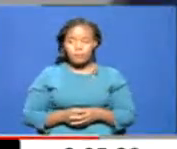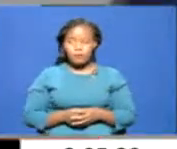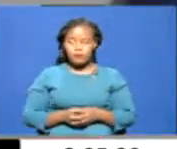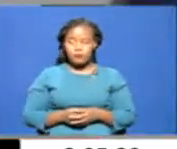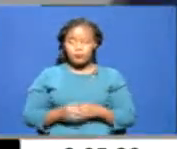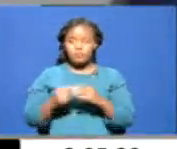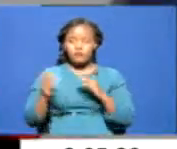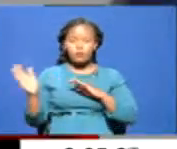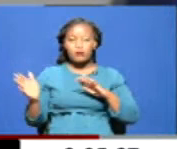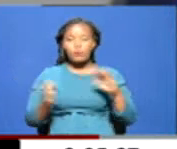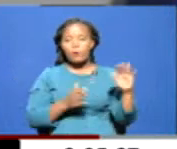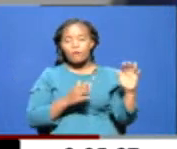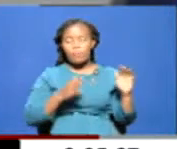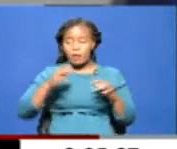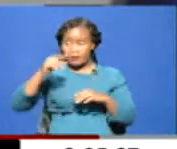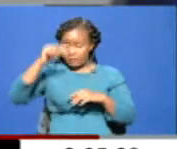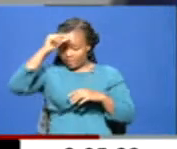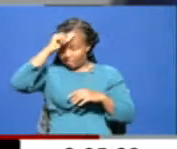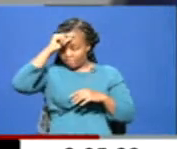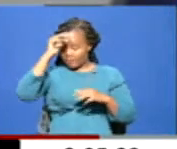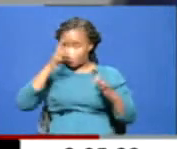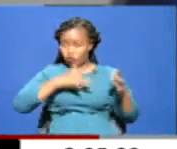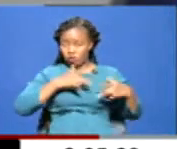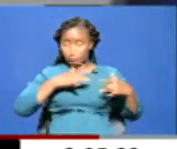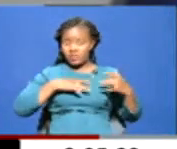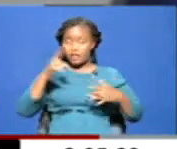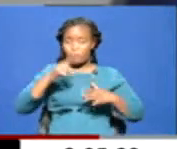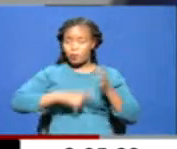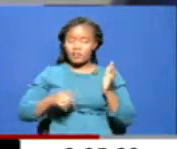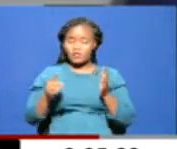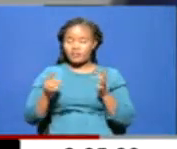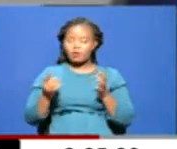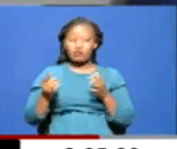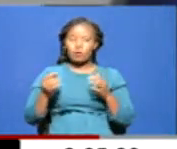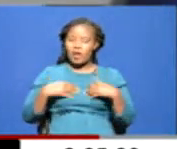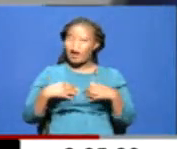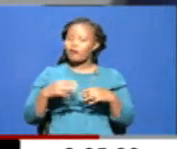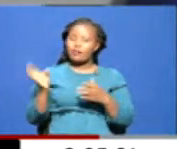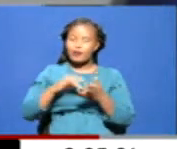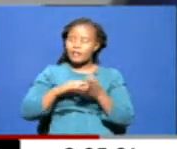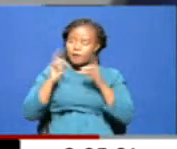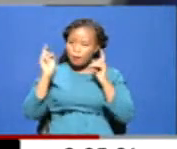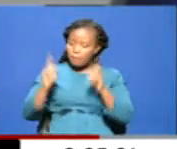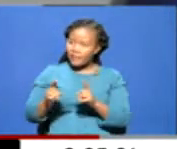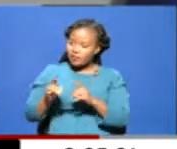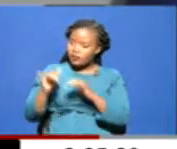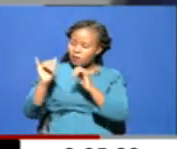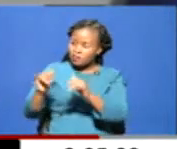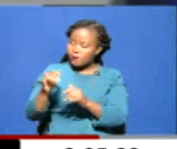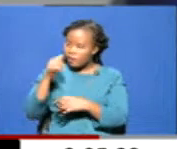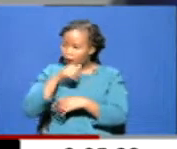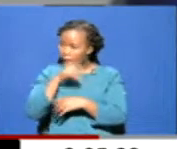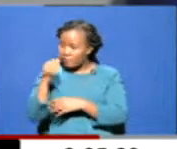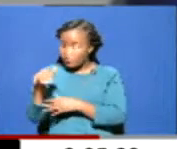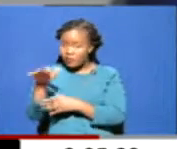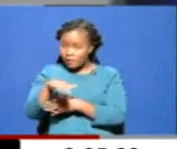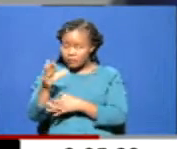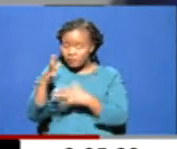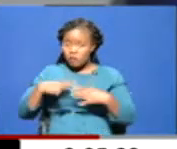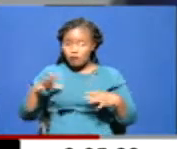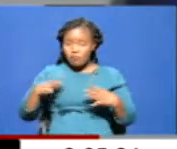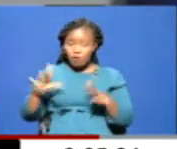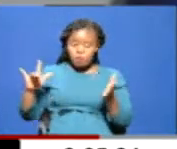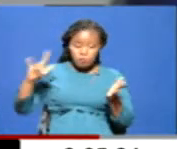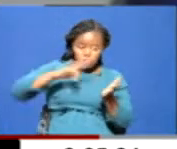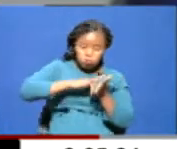Now, the government is considering reintroducing compulsory quarantine measures for those entering the country to curb the spread of the